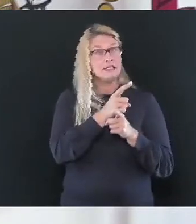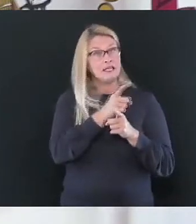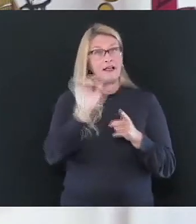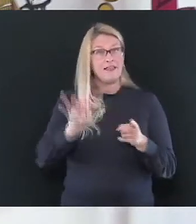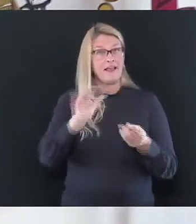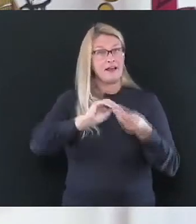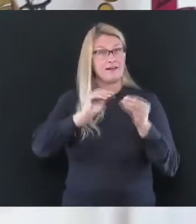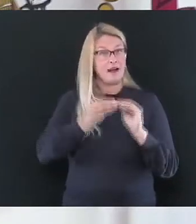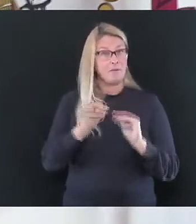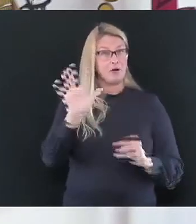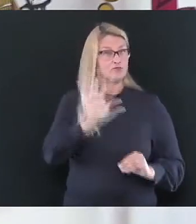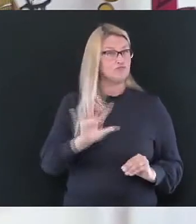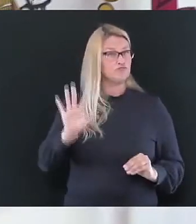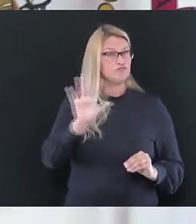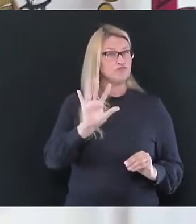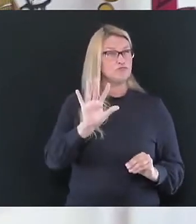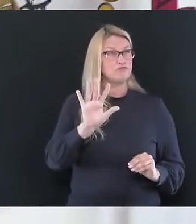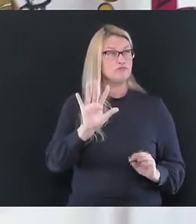like